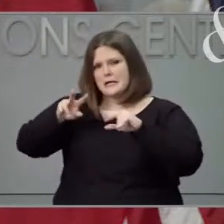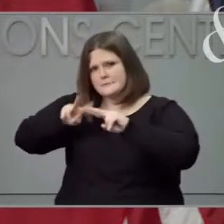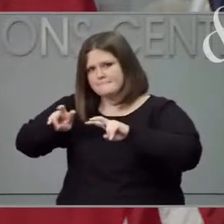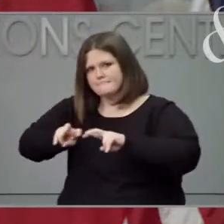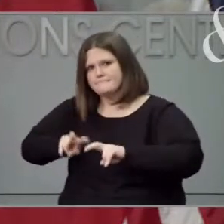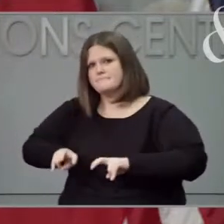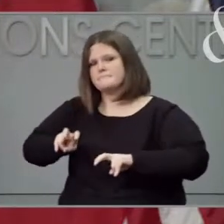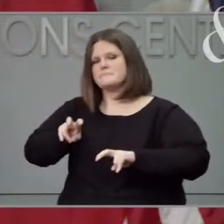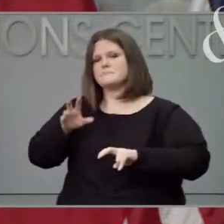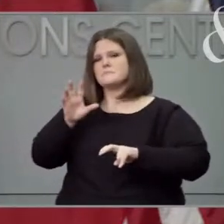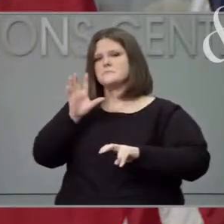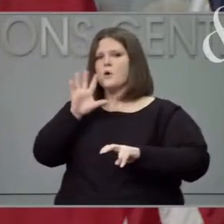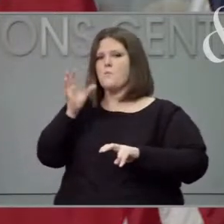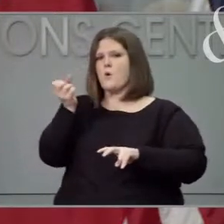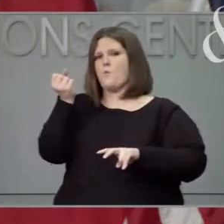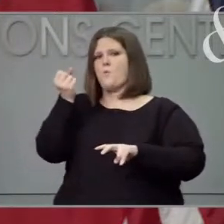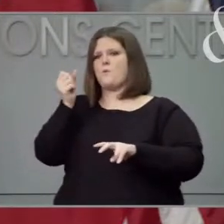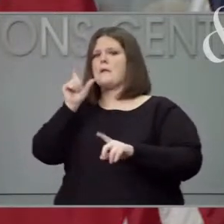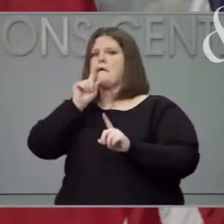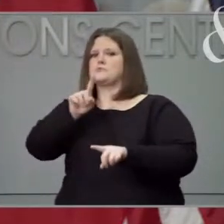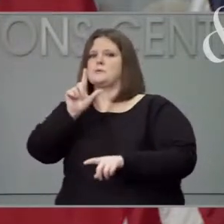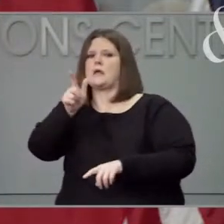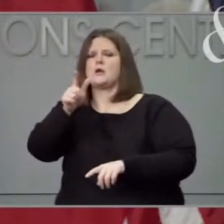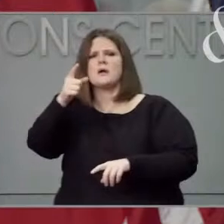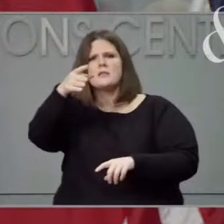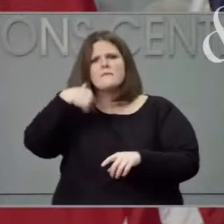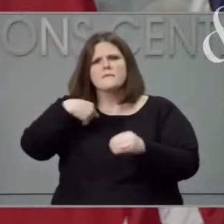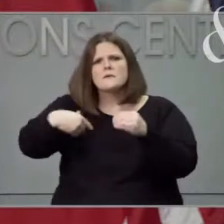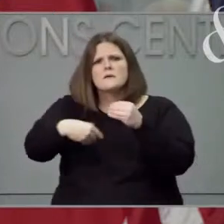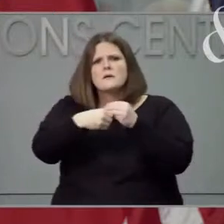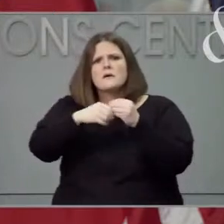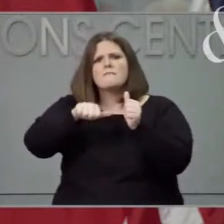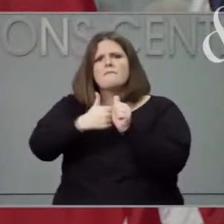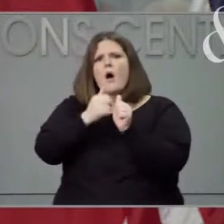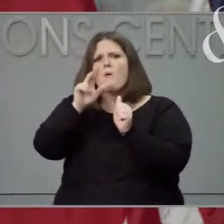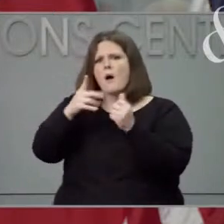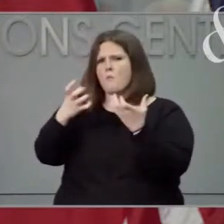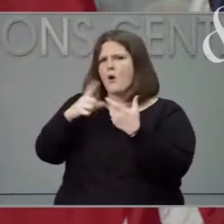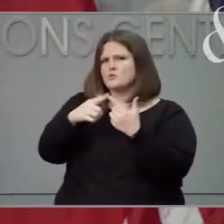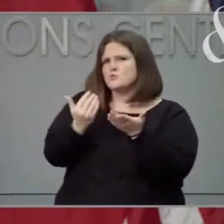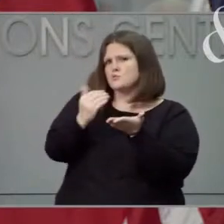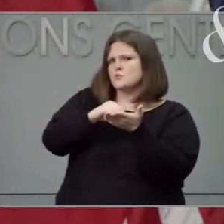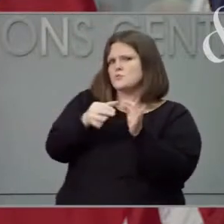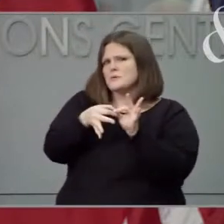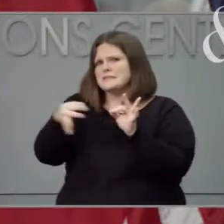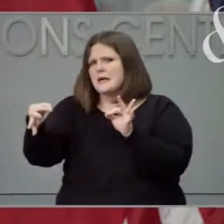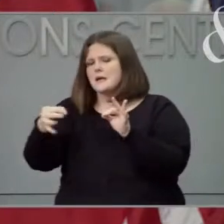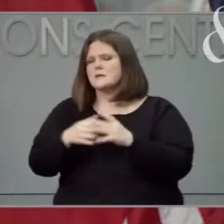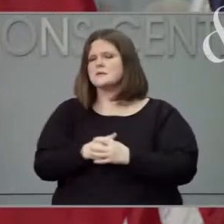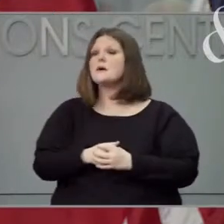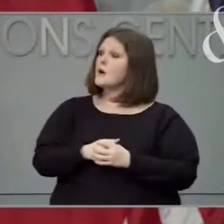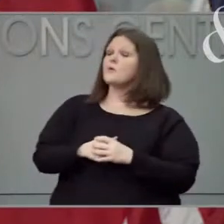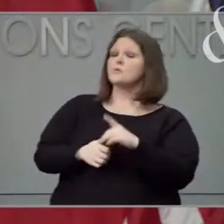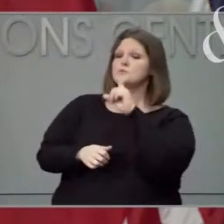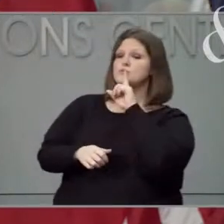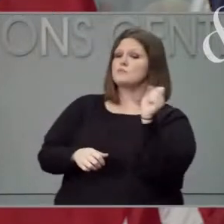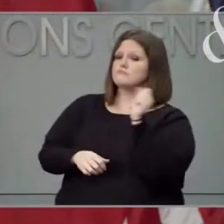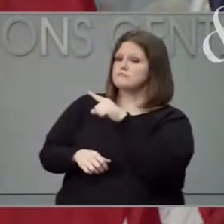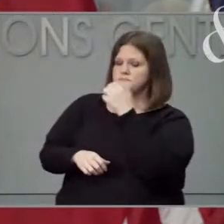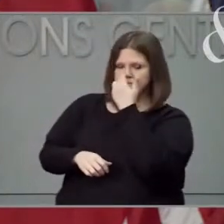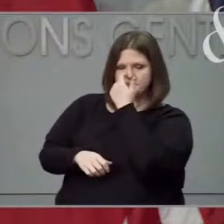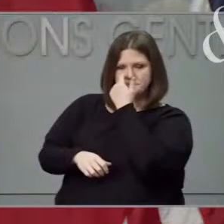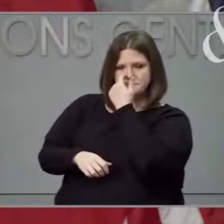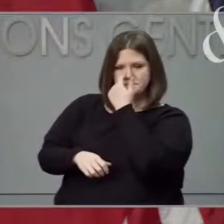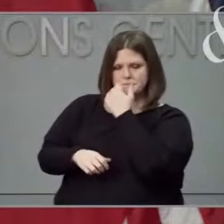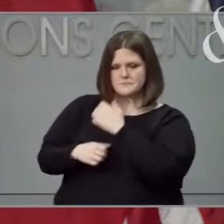So that I'll have to leave that question there. I believe you may have had a follow-up if you want to restate that. Oh, sure. Do you